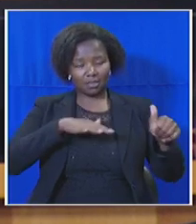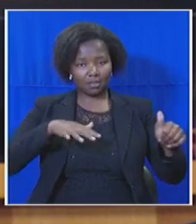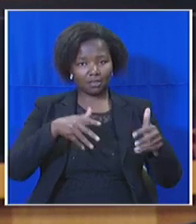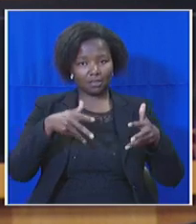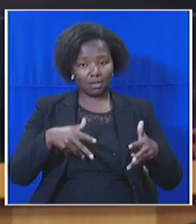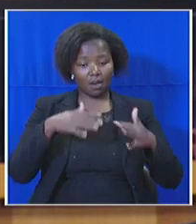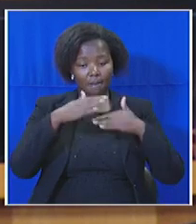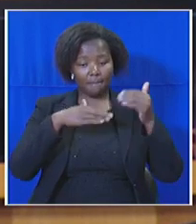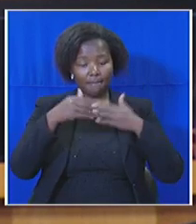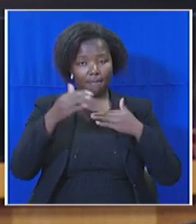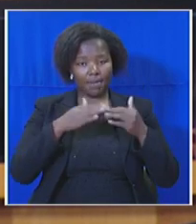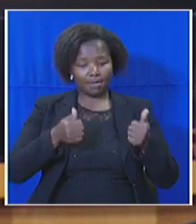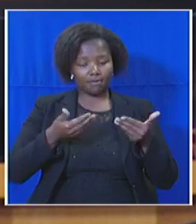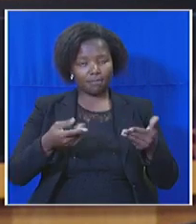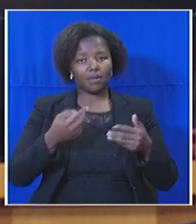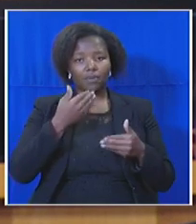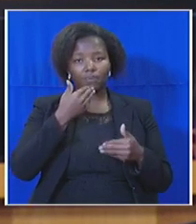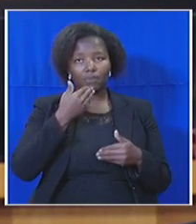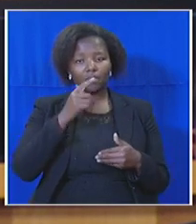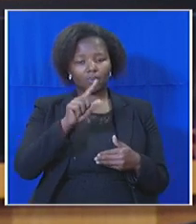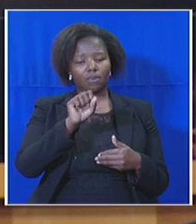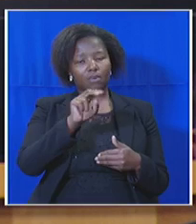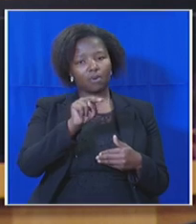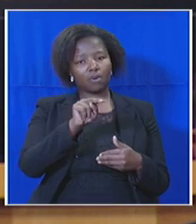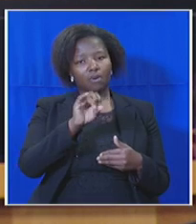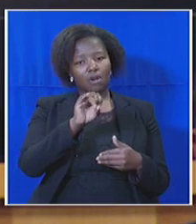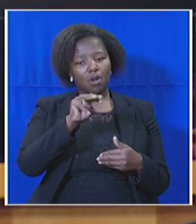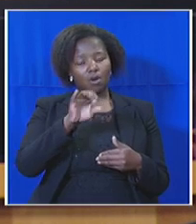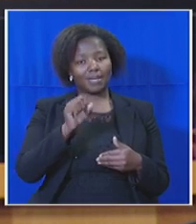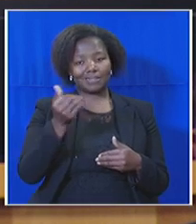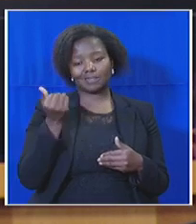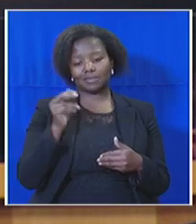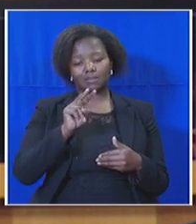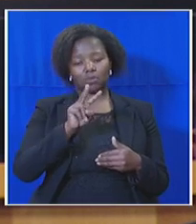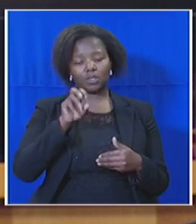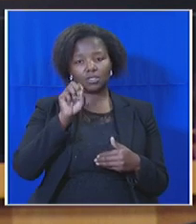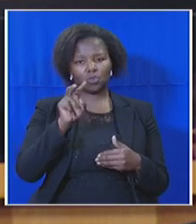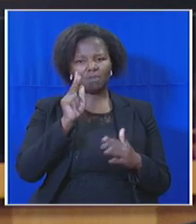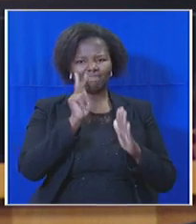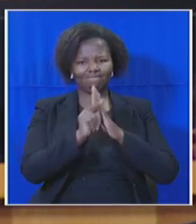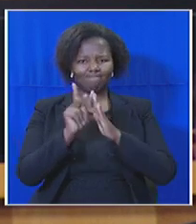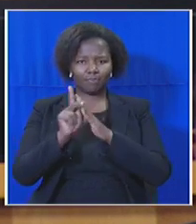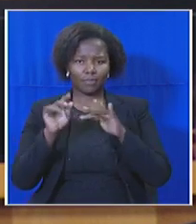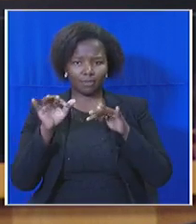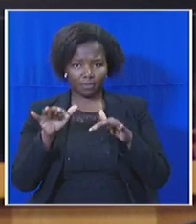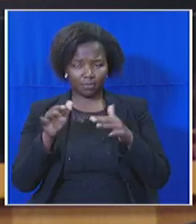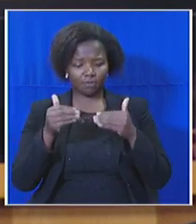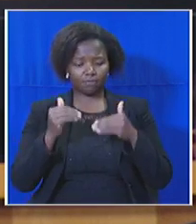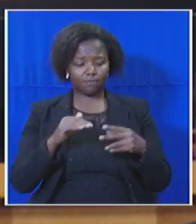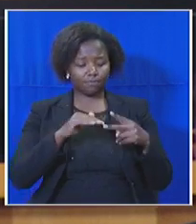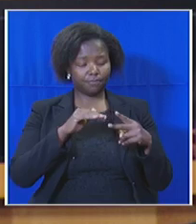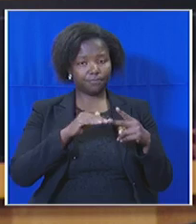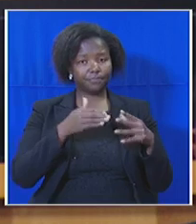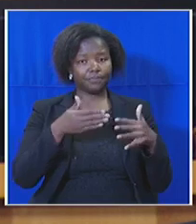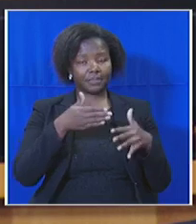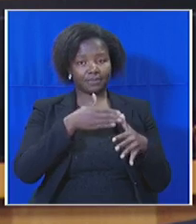was donated by Lone Min following the 2012 killings. 5, further recalls that Marikana